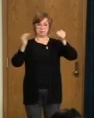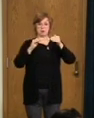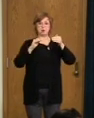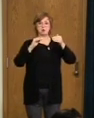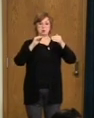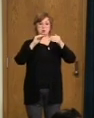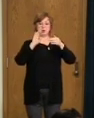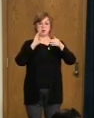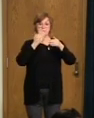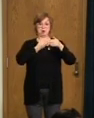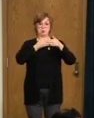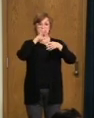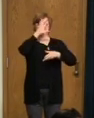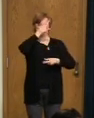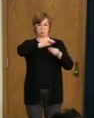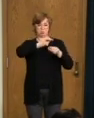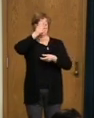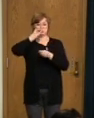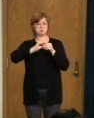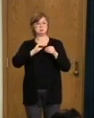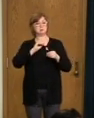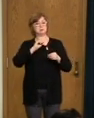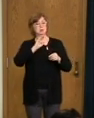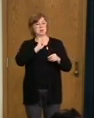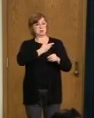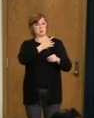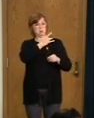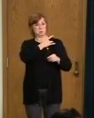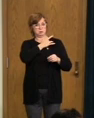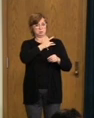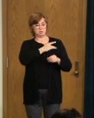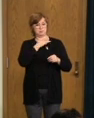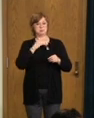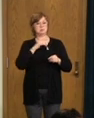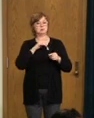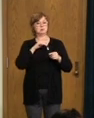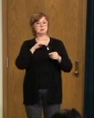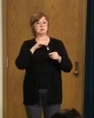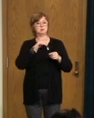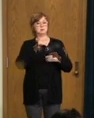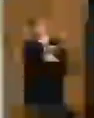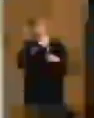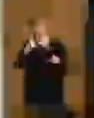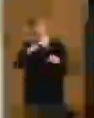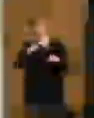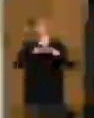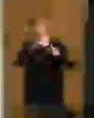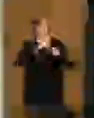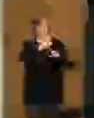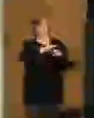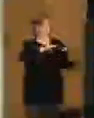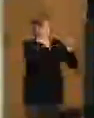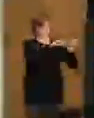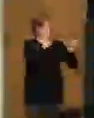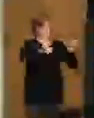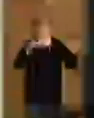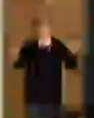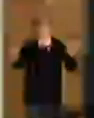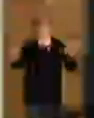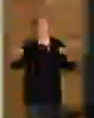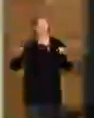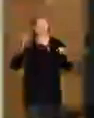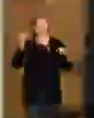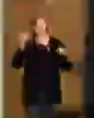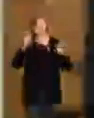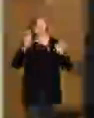various provinces on, where measures were enacted and when they've been enacted in Saskatchewan, given that each province is a